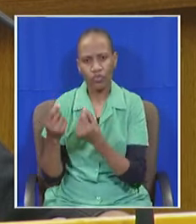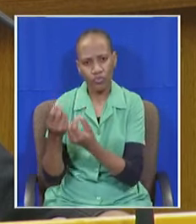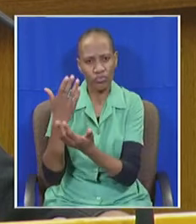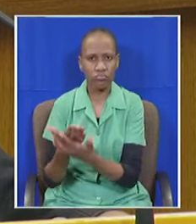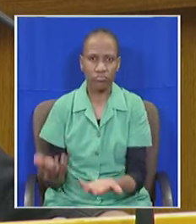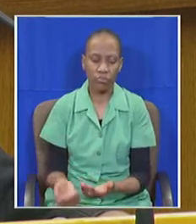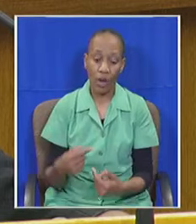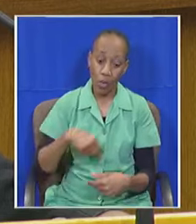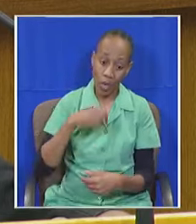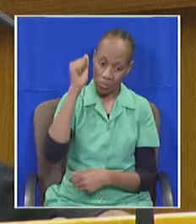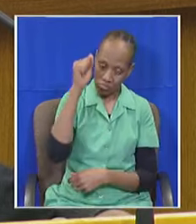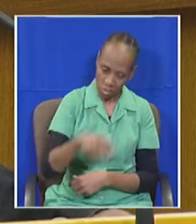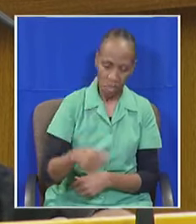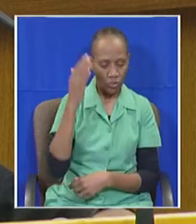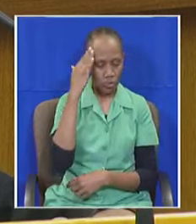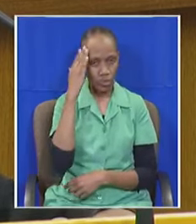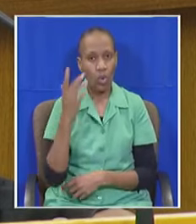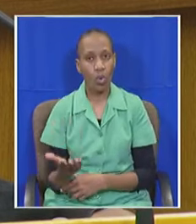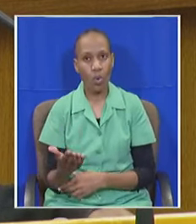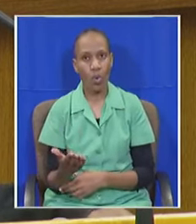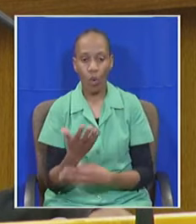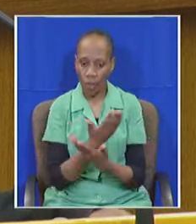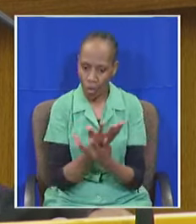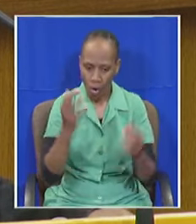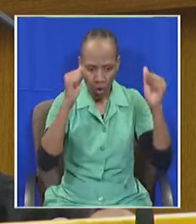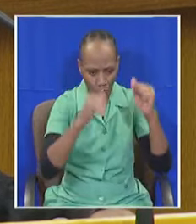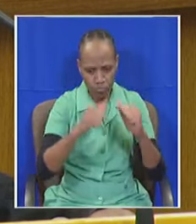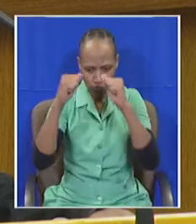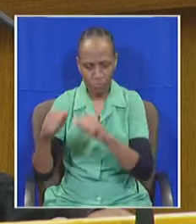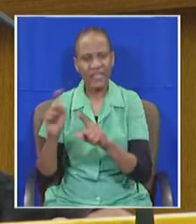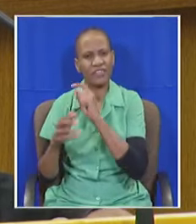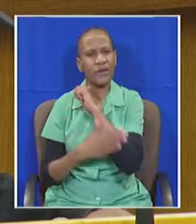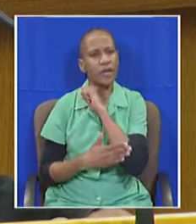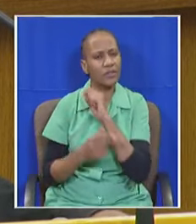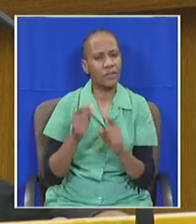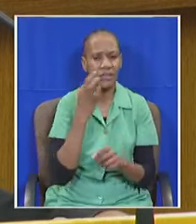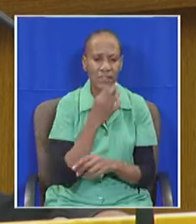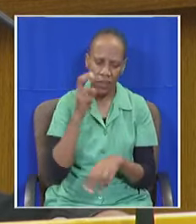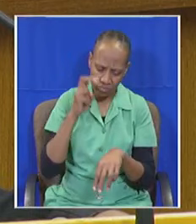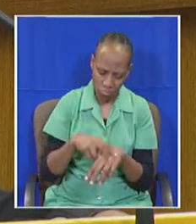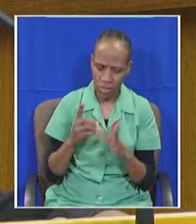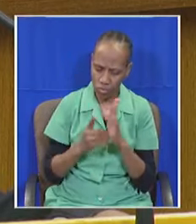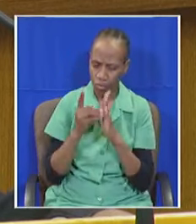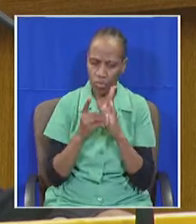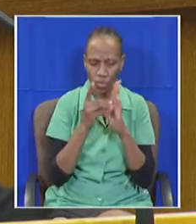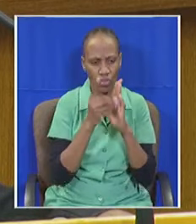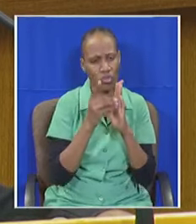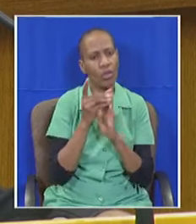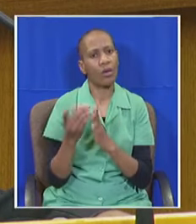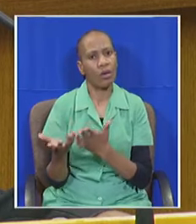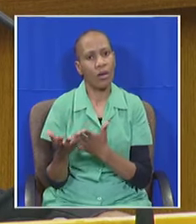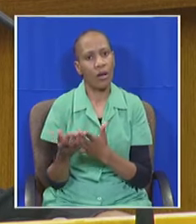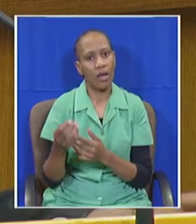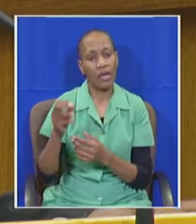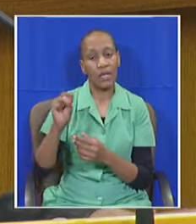And yes, we note that there is unanimous agreement among countries that there is a need for development of stronger space